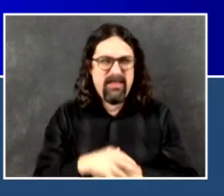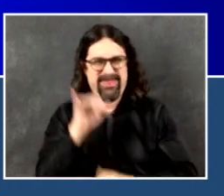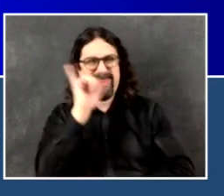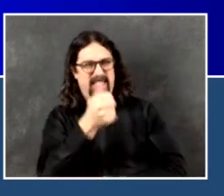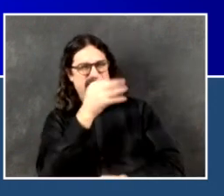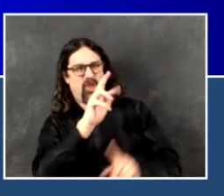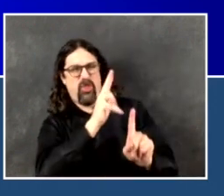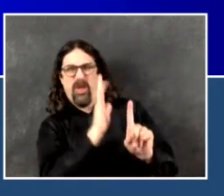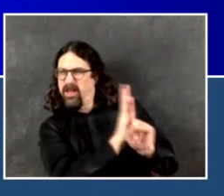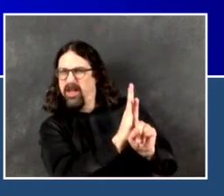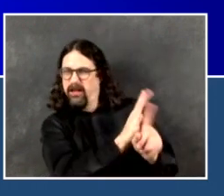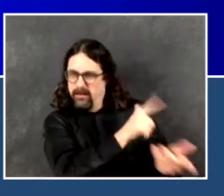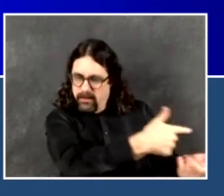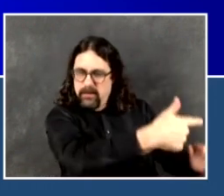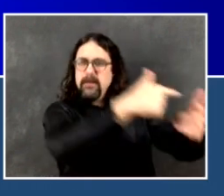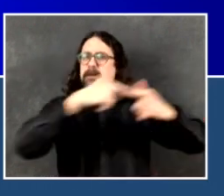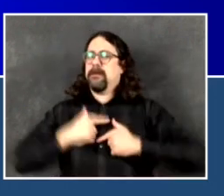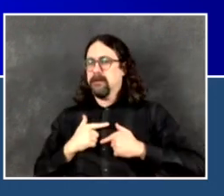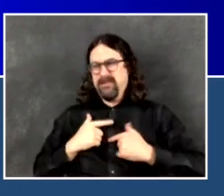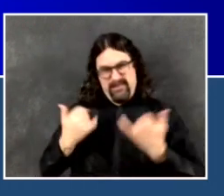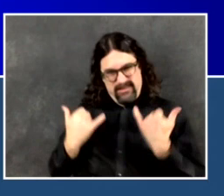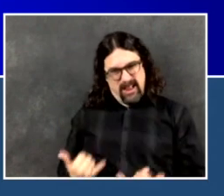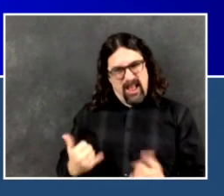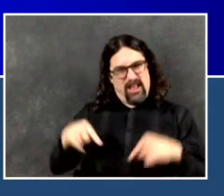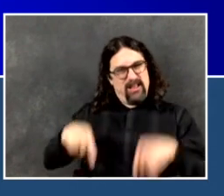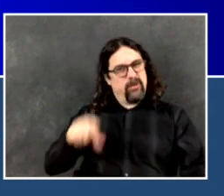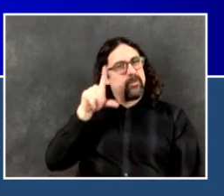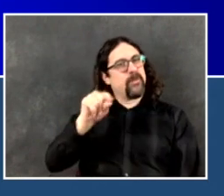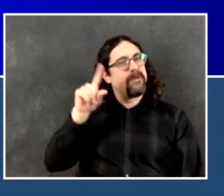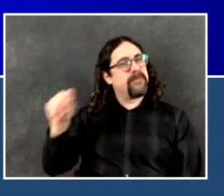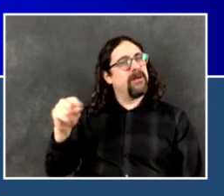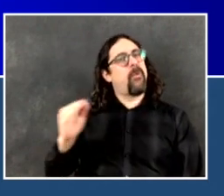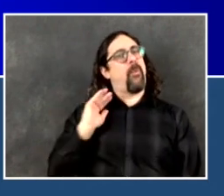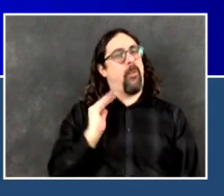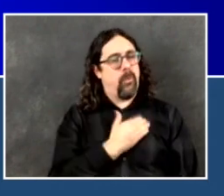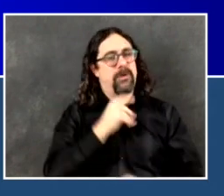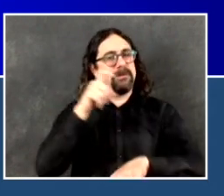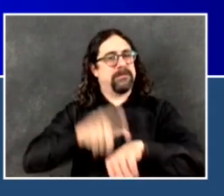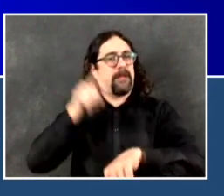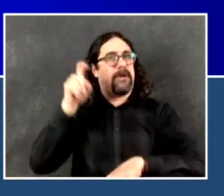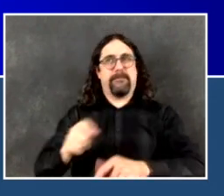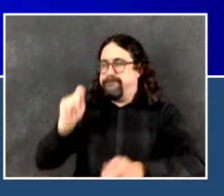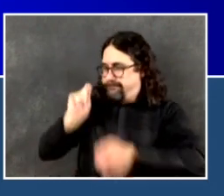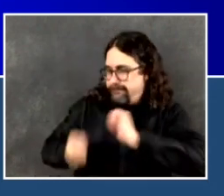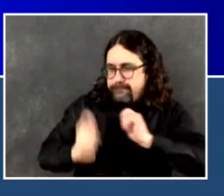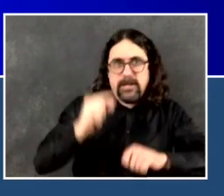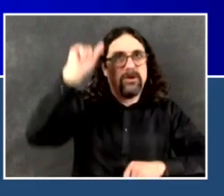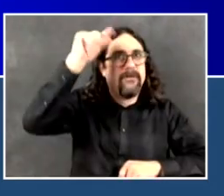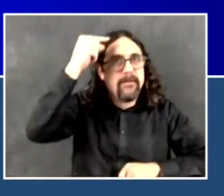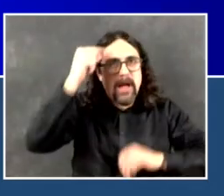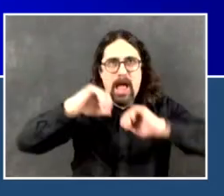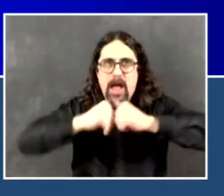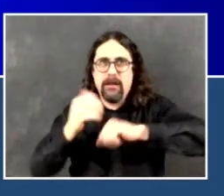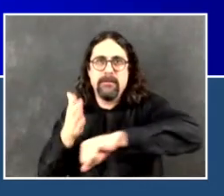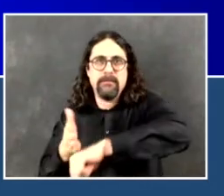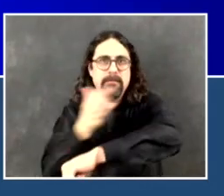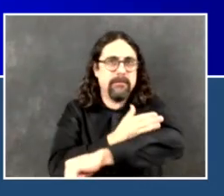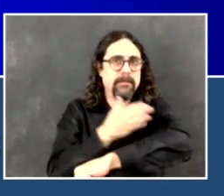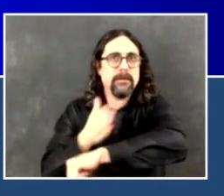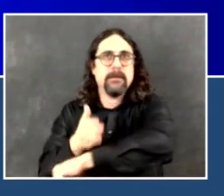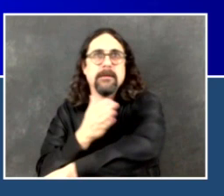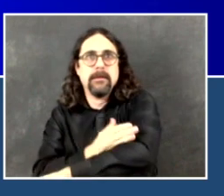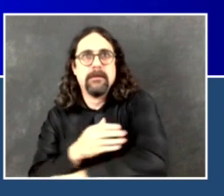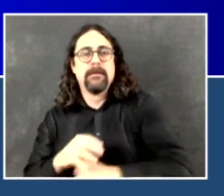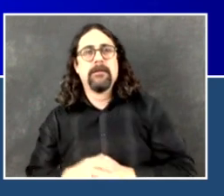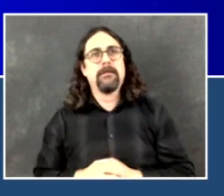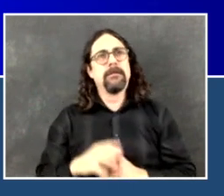a Fair Recovery Task Force. And this is an extraordinary group of New Yorkers, each of whom has contributed to this city in